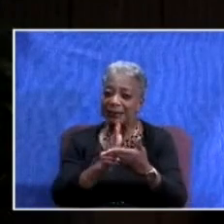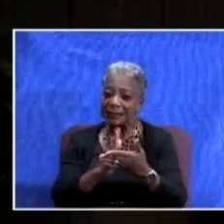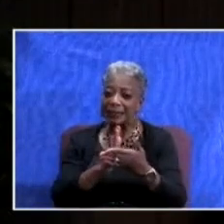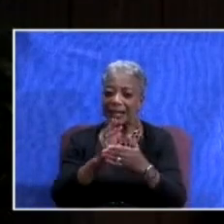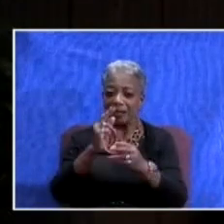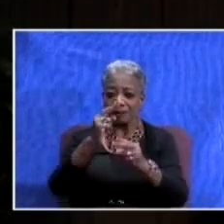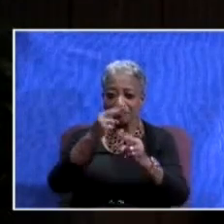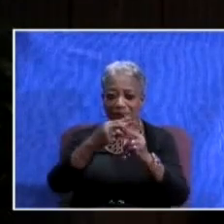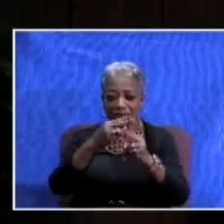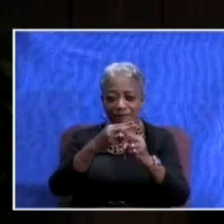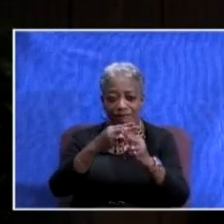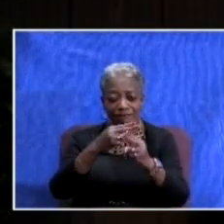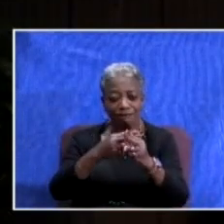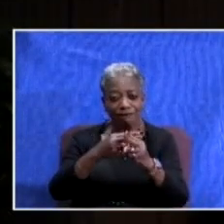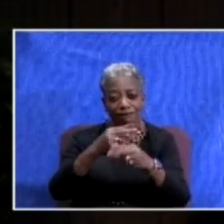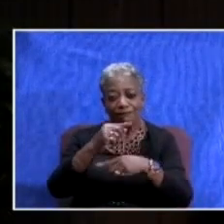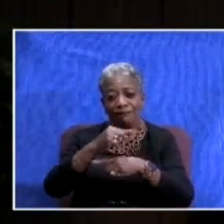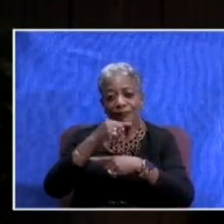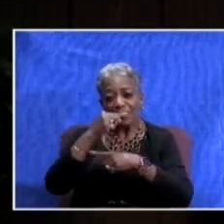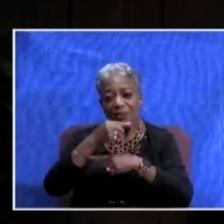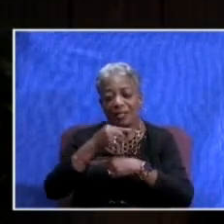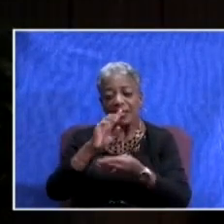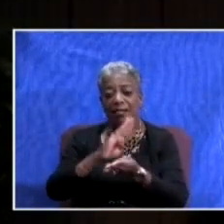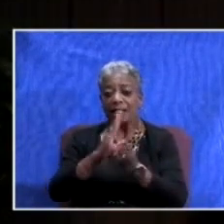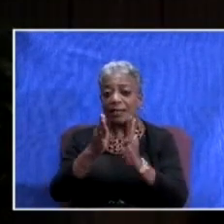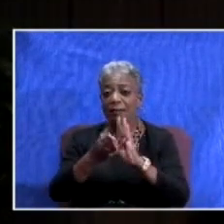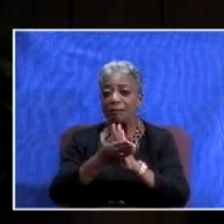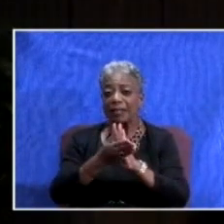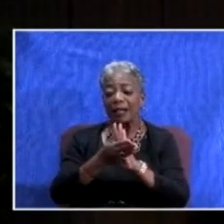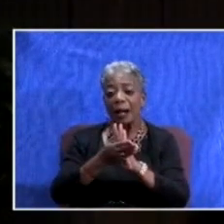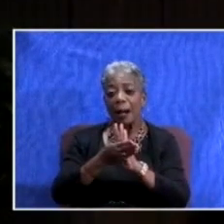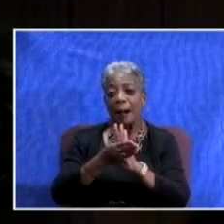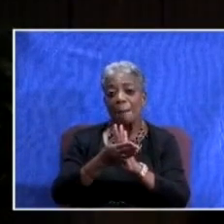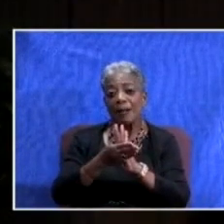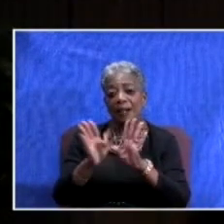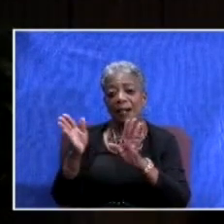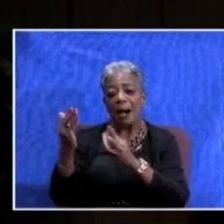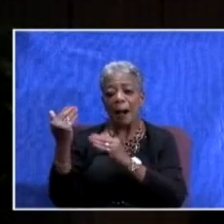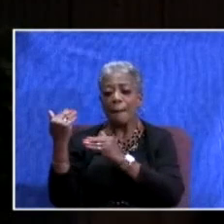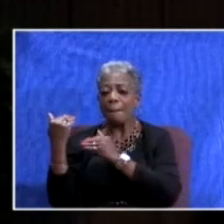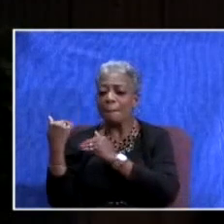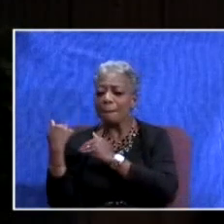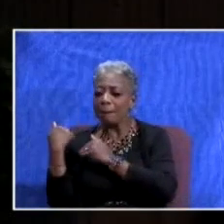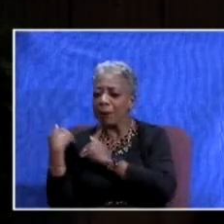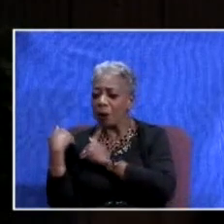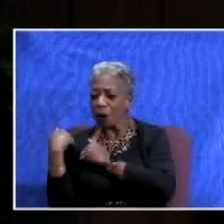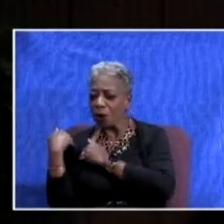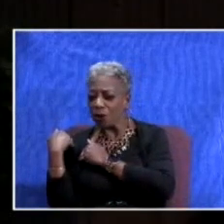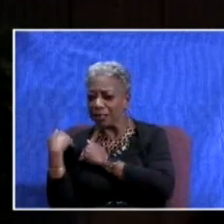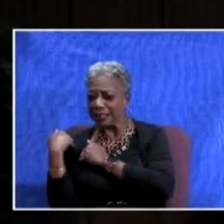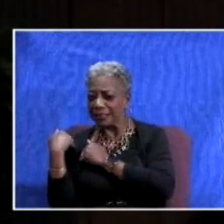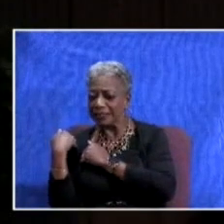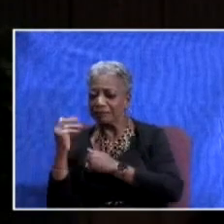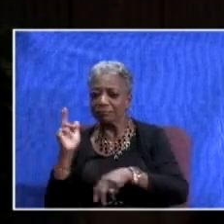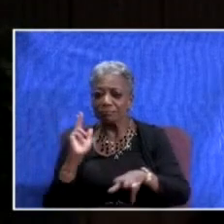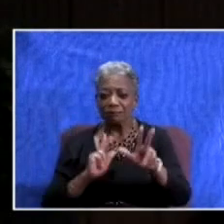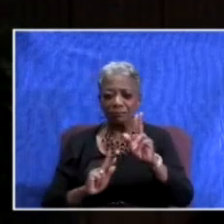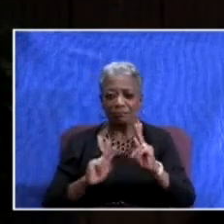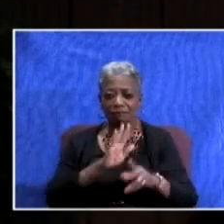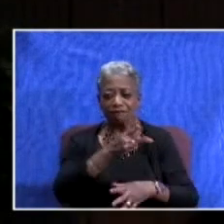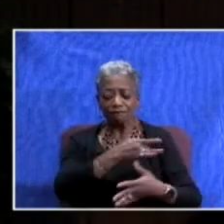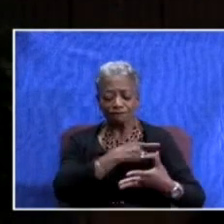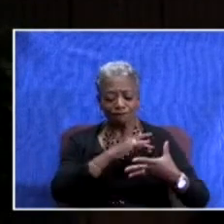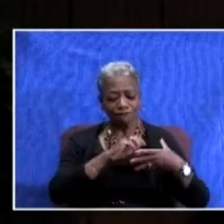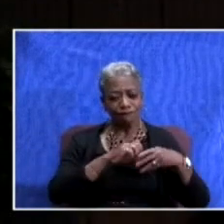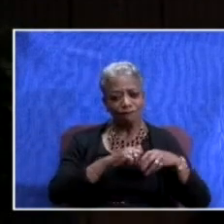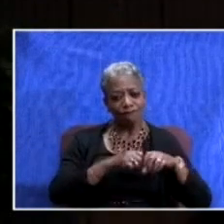mentioned have been mentioned because of a burden, the burden of grief, the burden